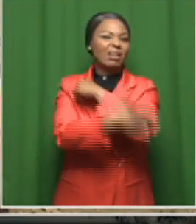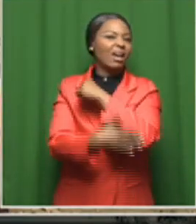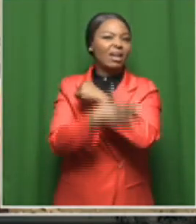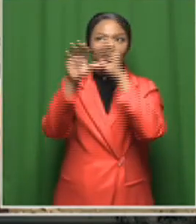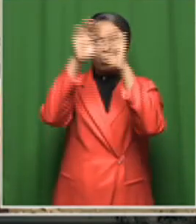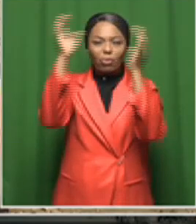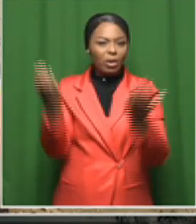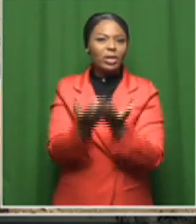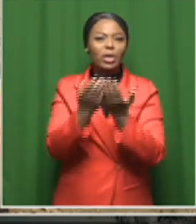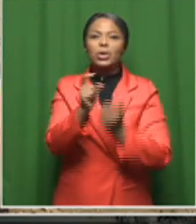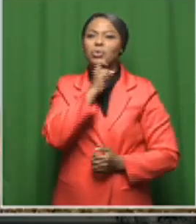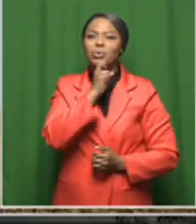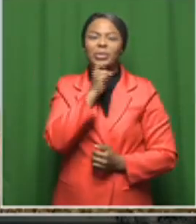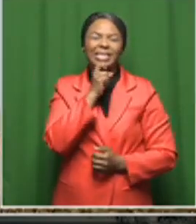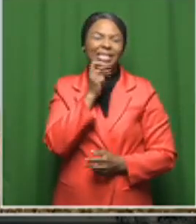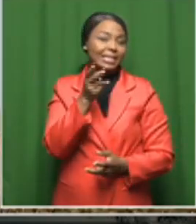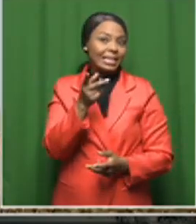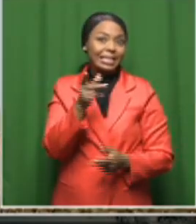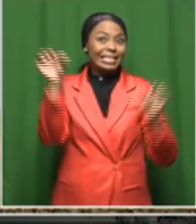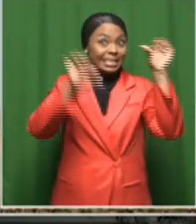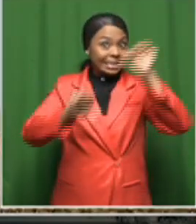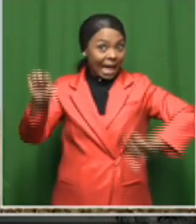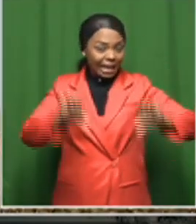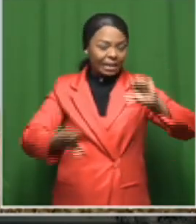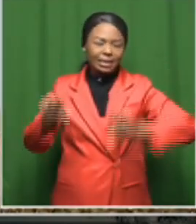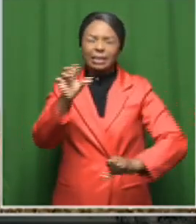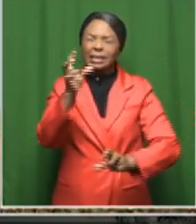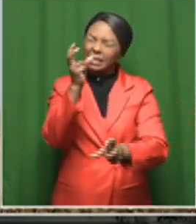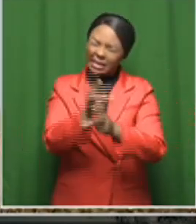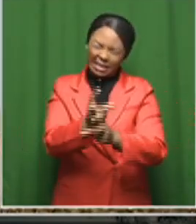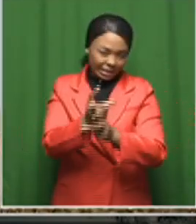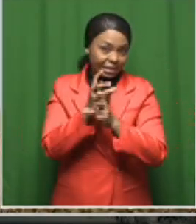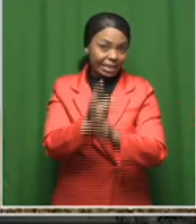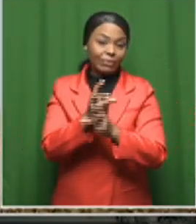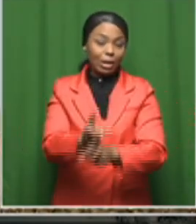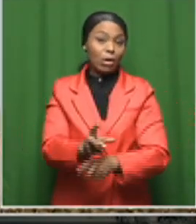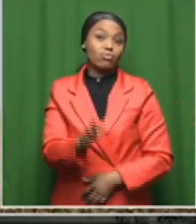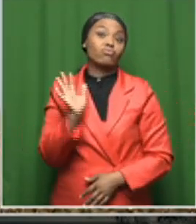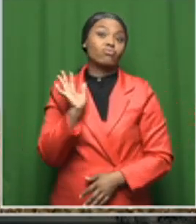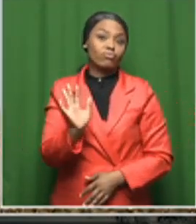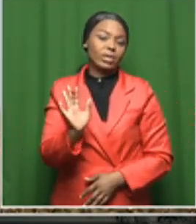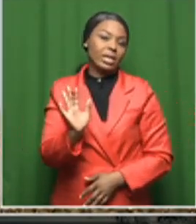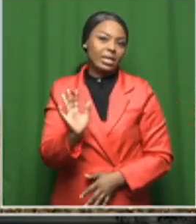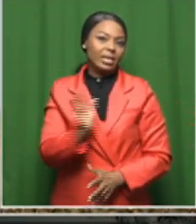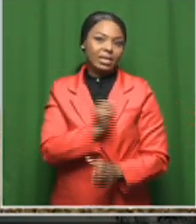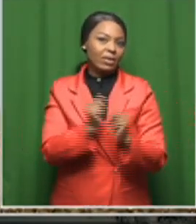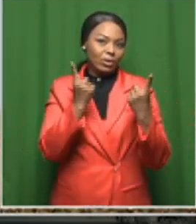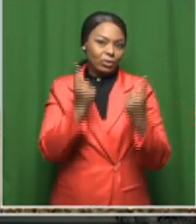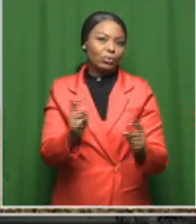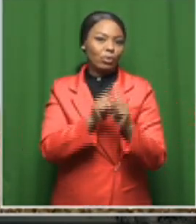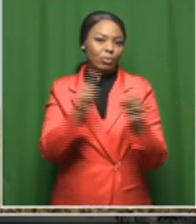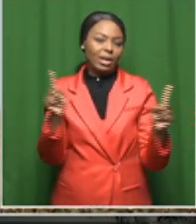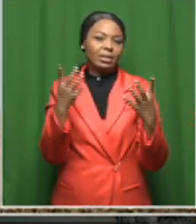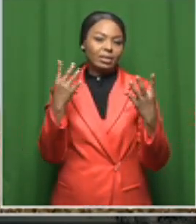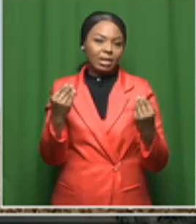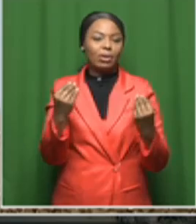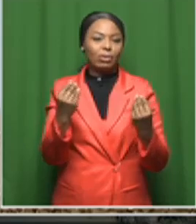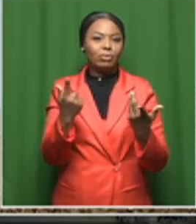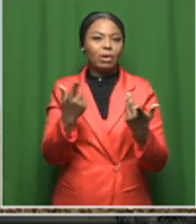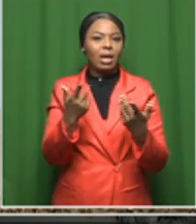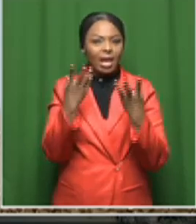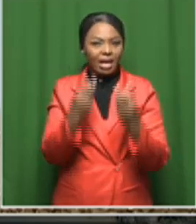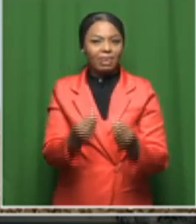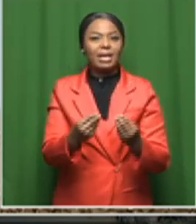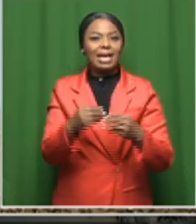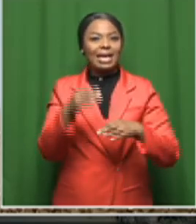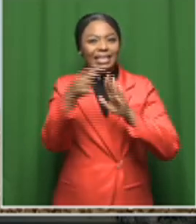of the most difficult science you can ever do. Yeah. And we've already laid the baseline for that to be done. So, you